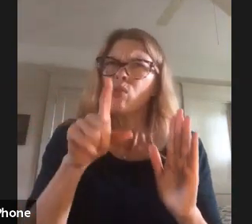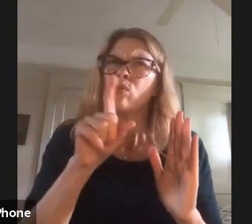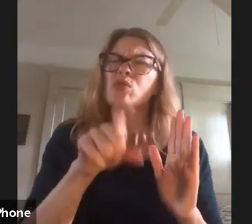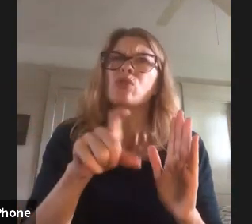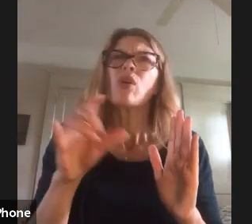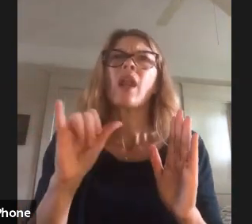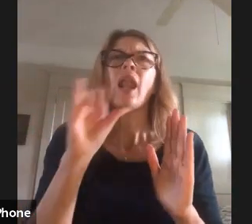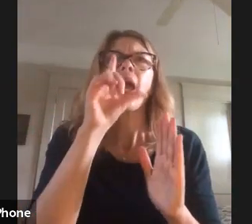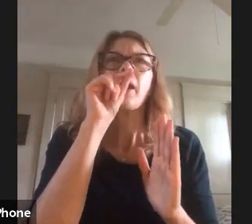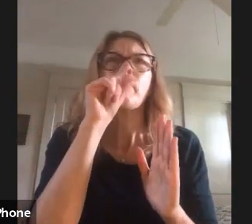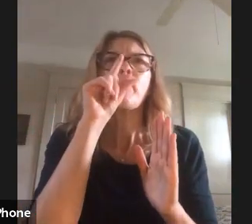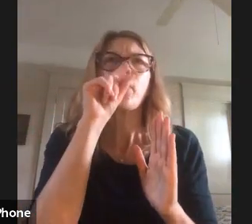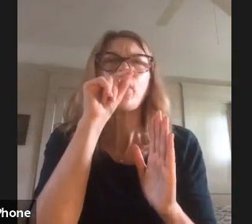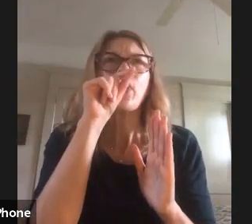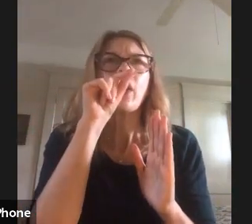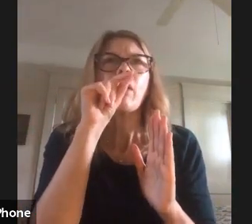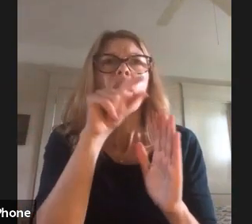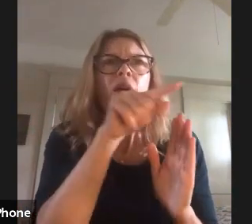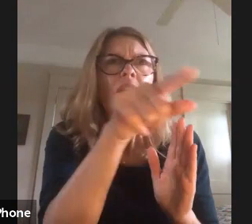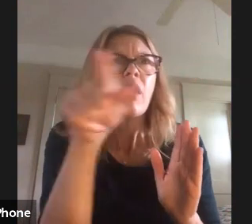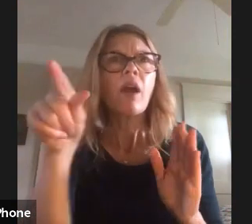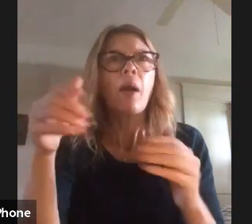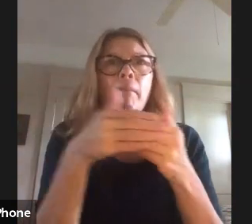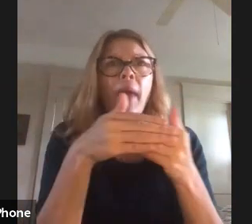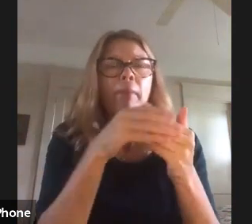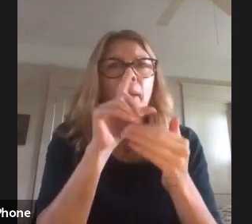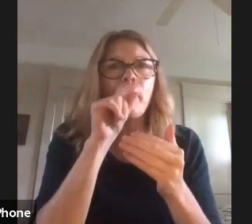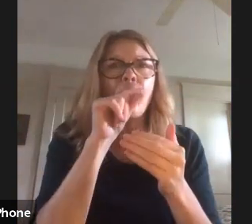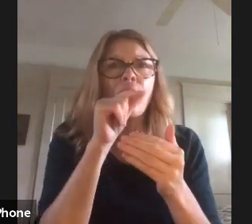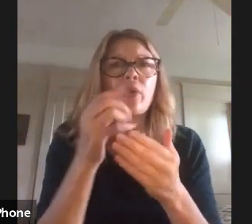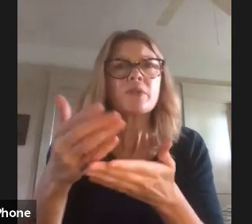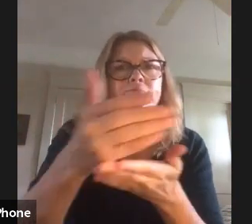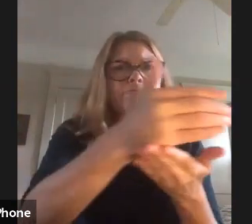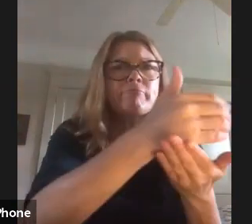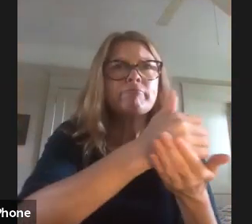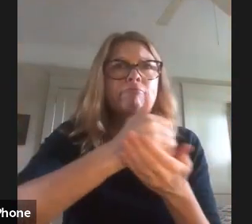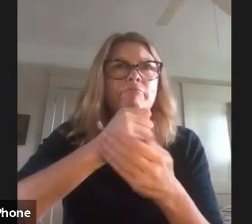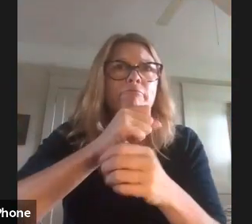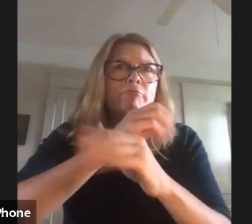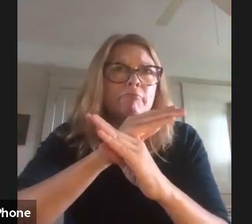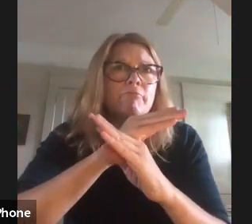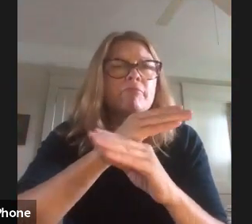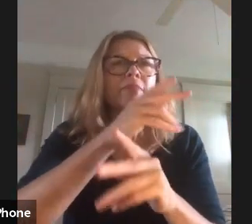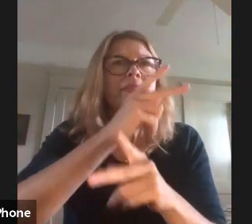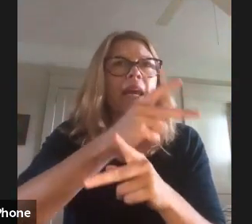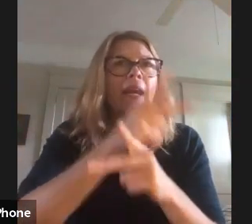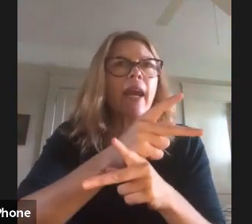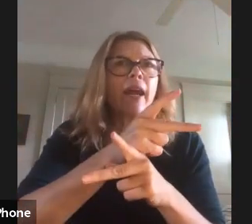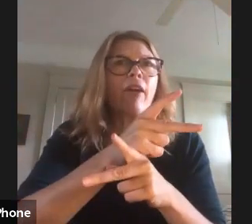and you were not willing. See, your house is left to you